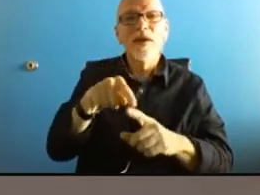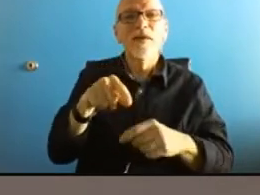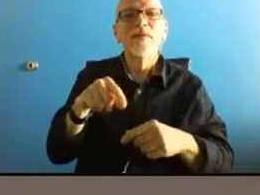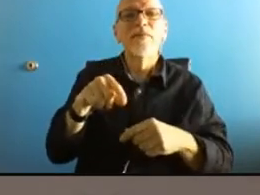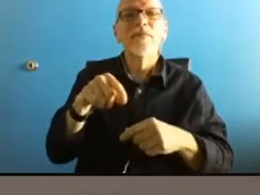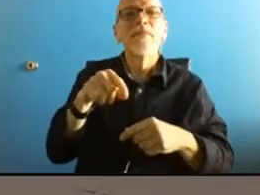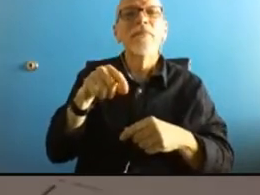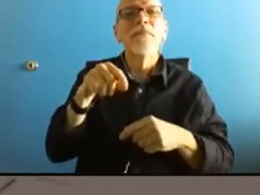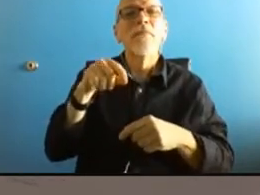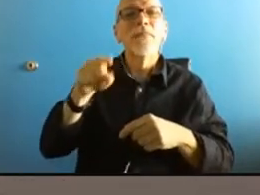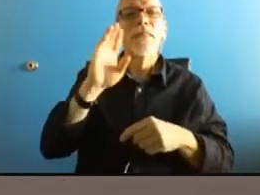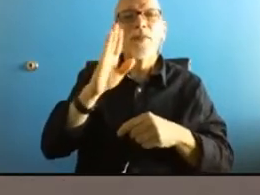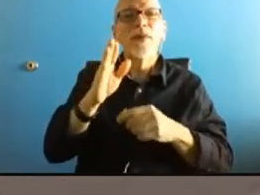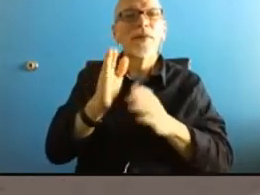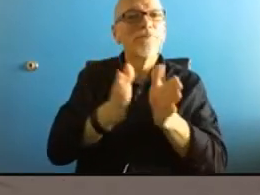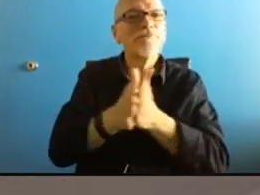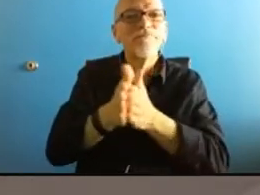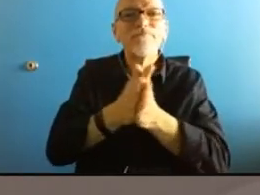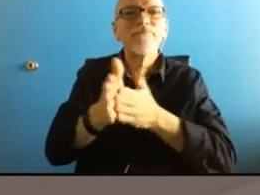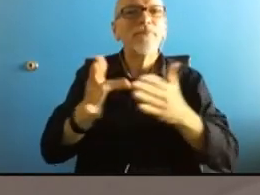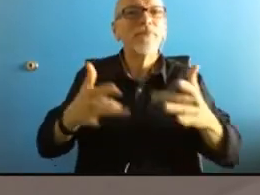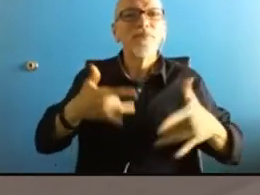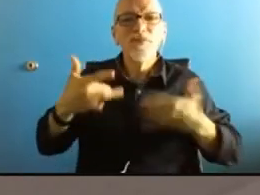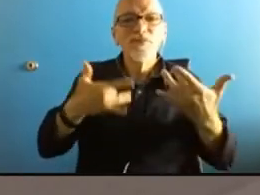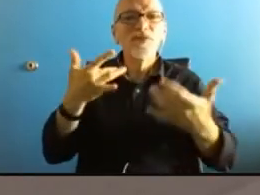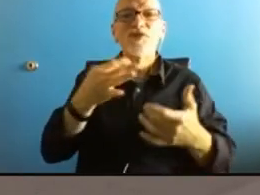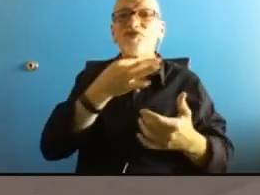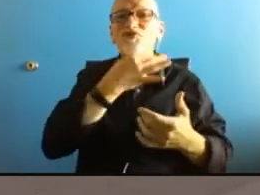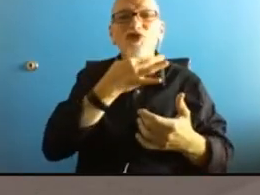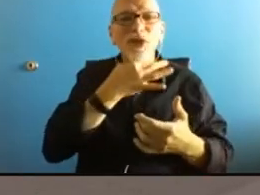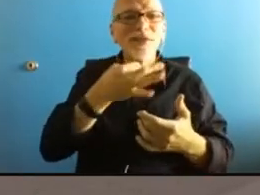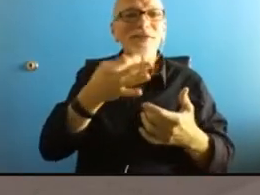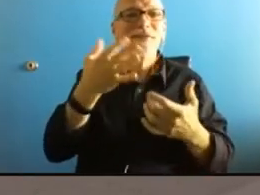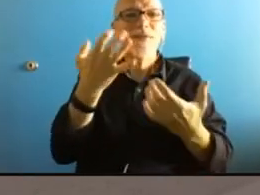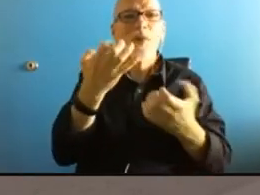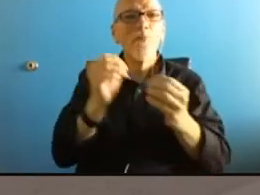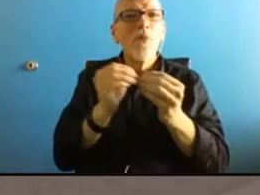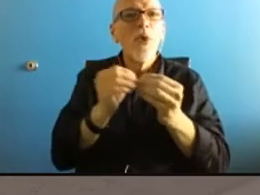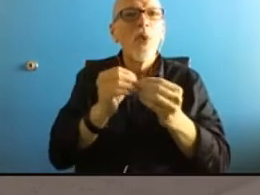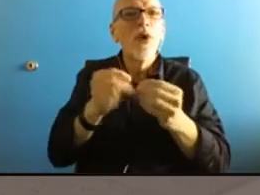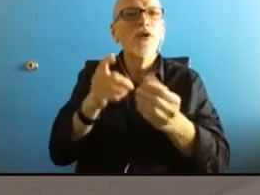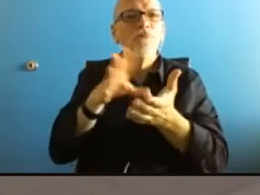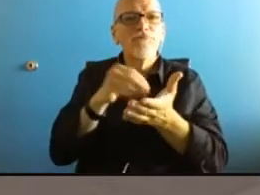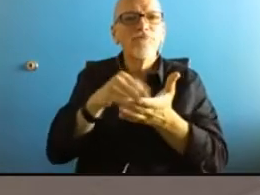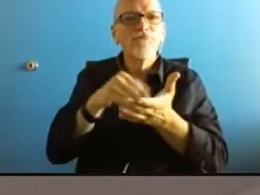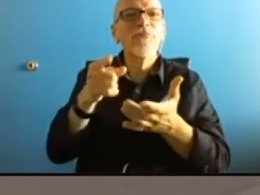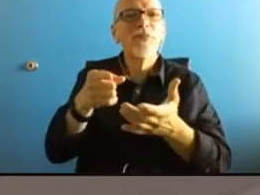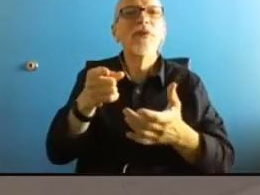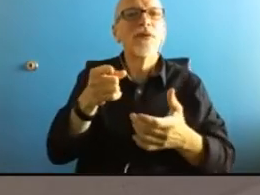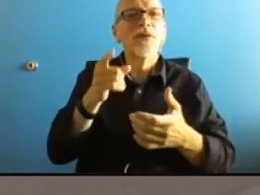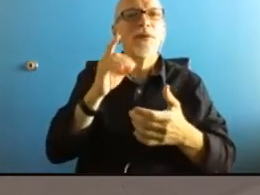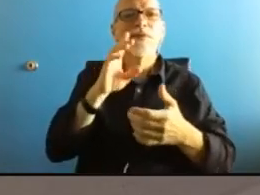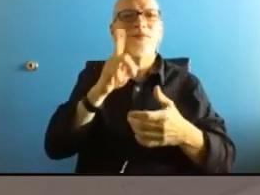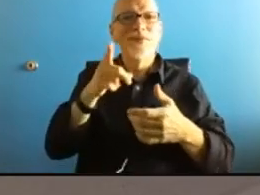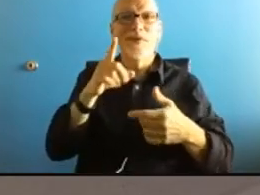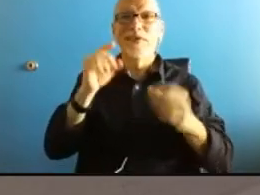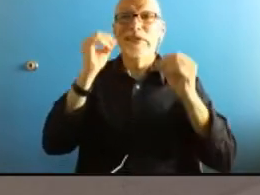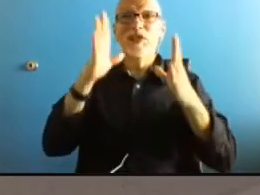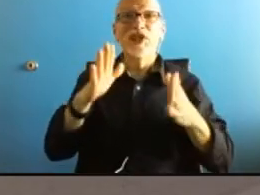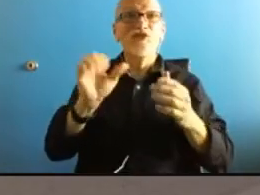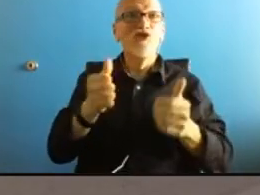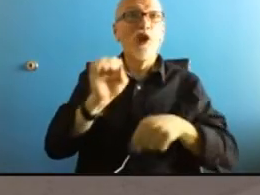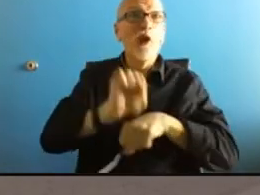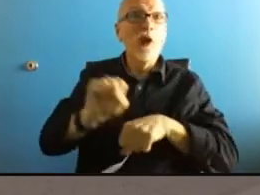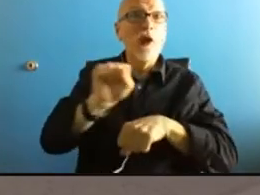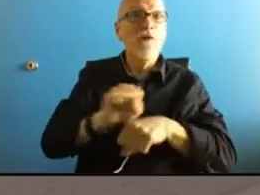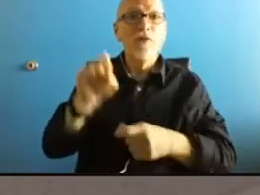so enthusiastic and curious about doing it, that it's going to take like very little effort on your part to